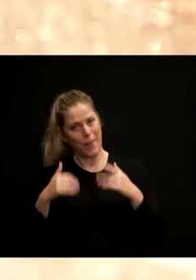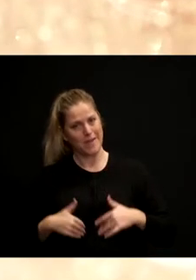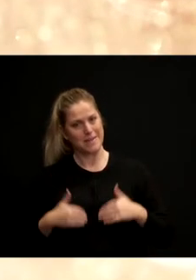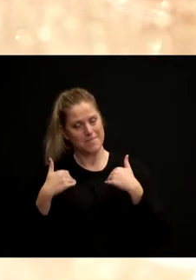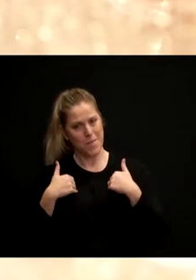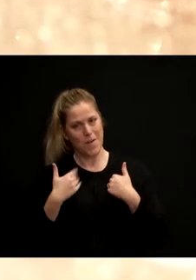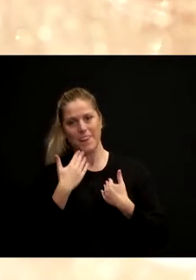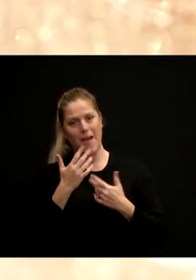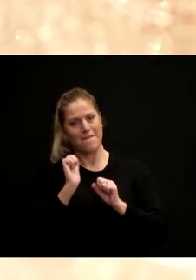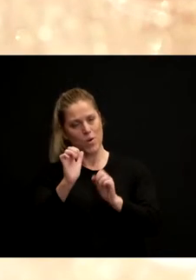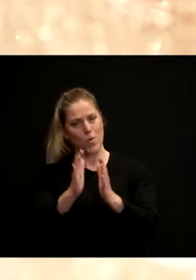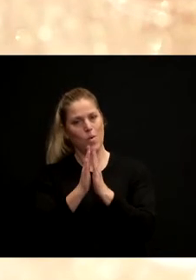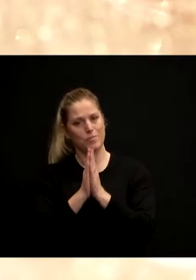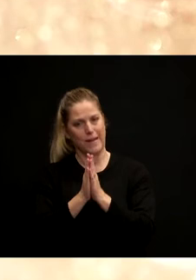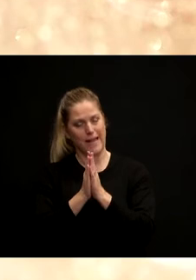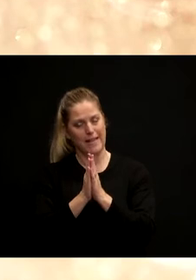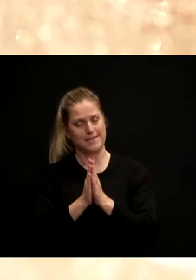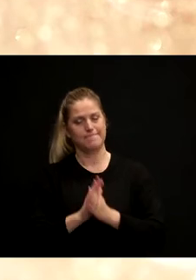guide us through this assembly.